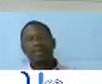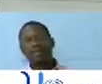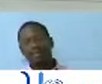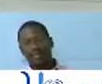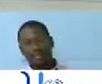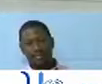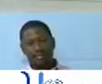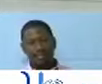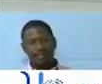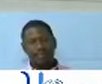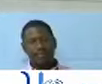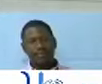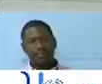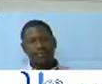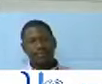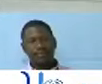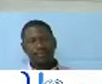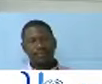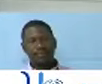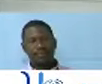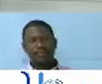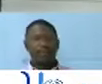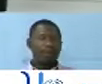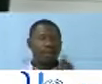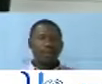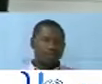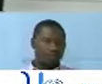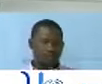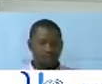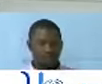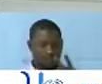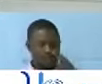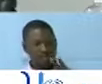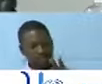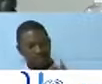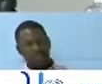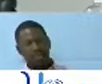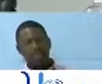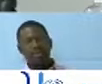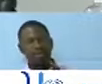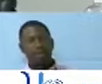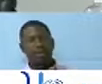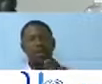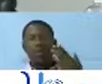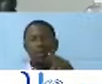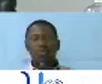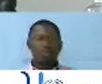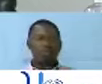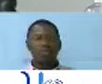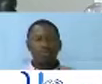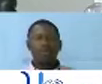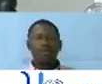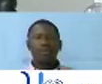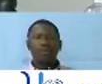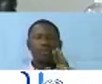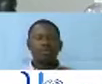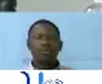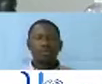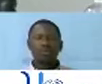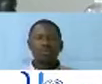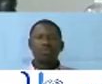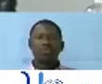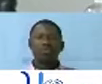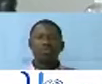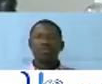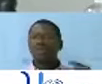the Gambia. And we've seen that when we conducted hearings on